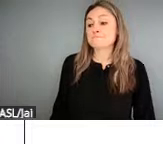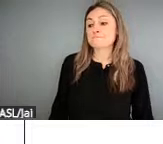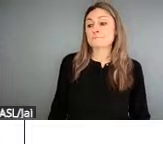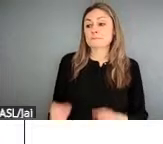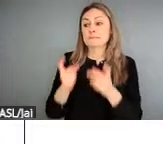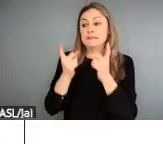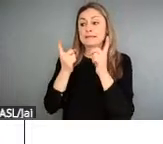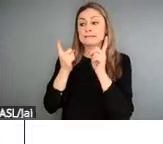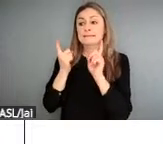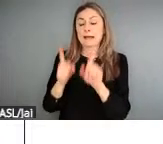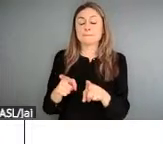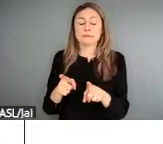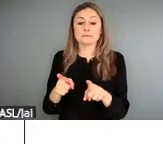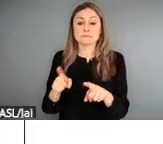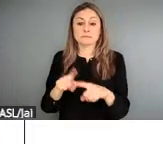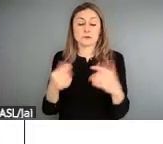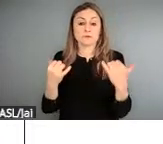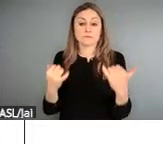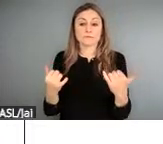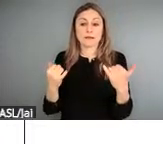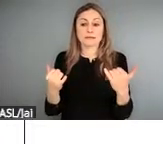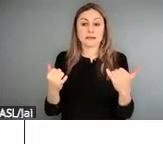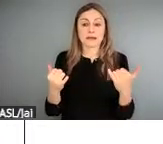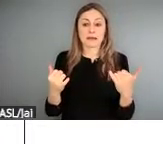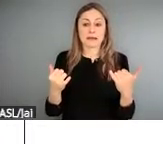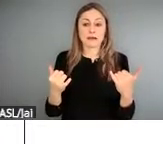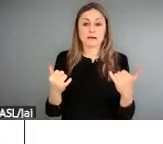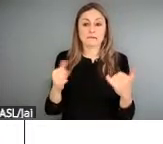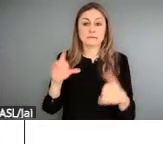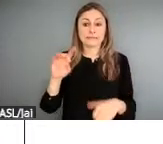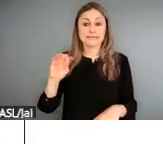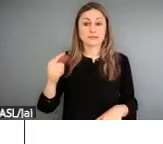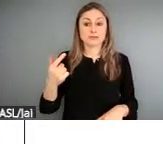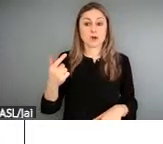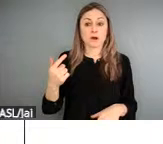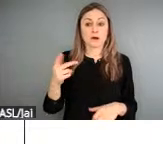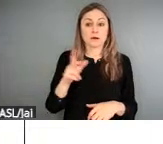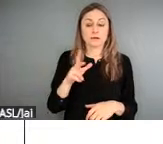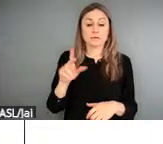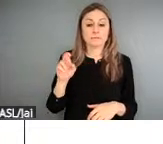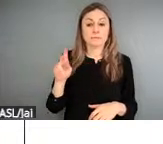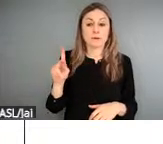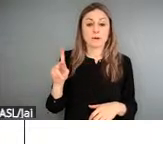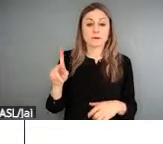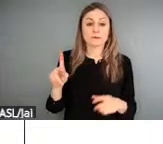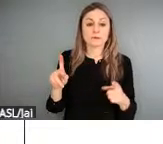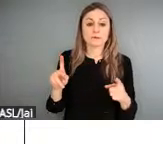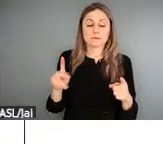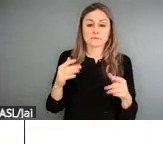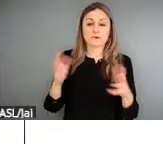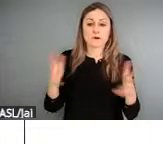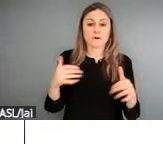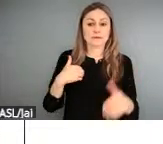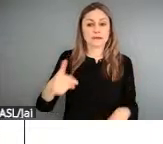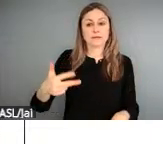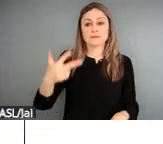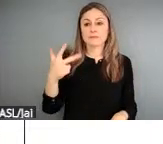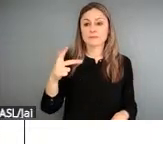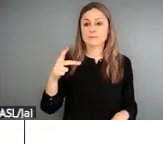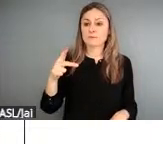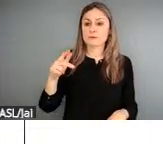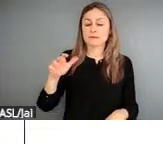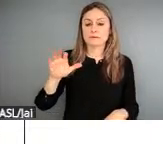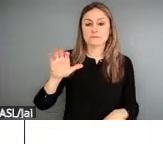already. So right now, that dog park has had 3-4 feet of fill put